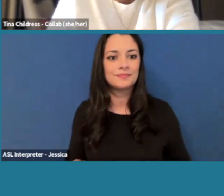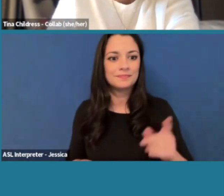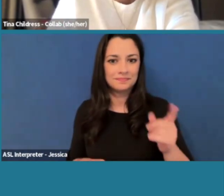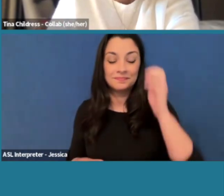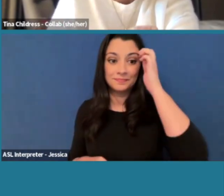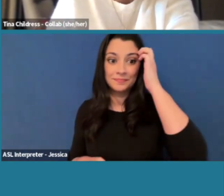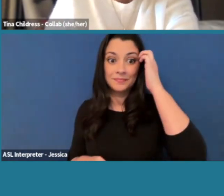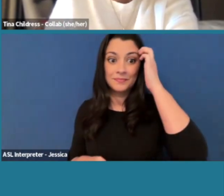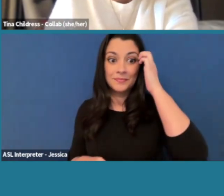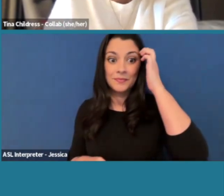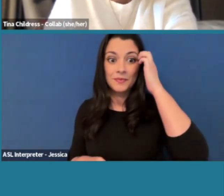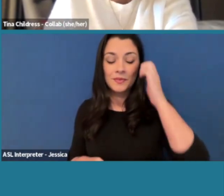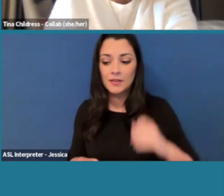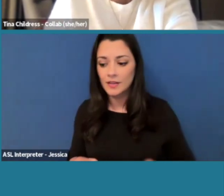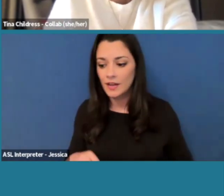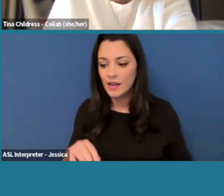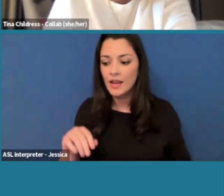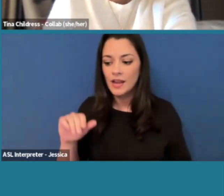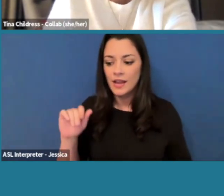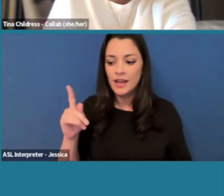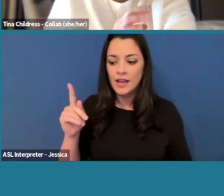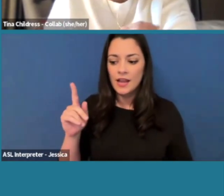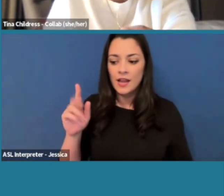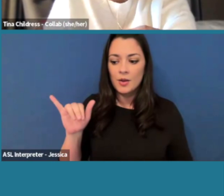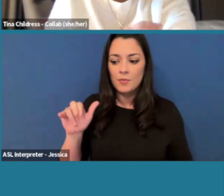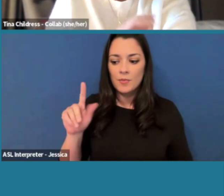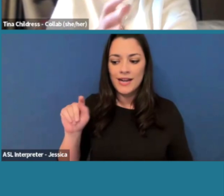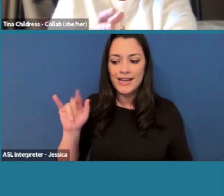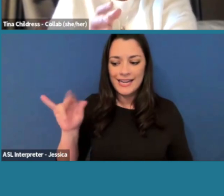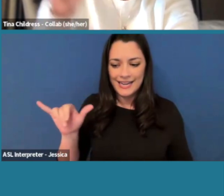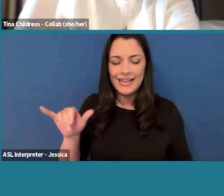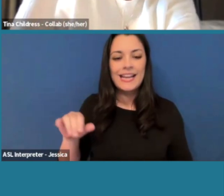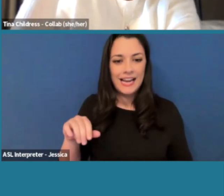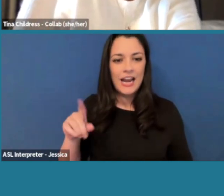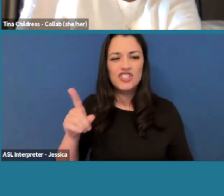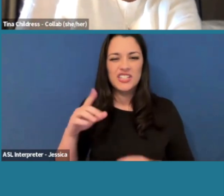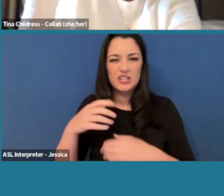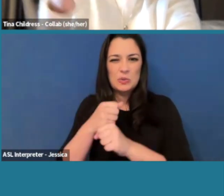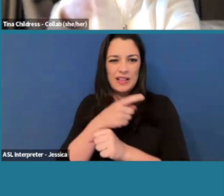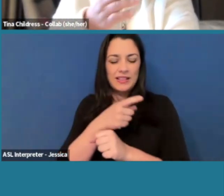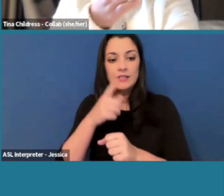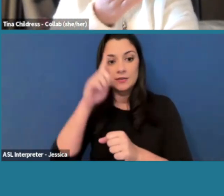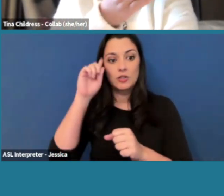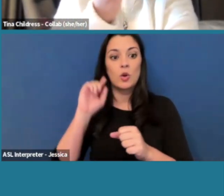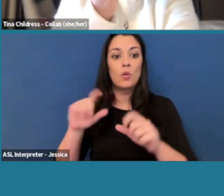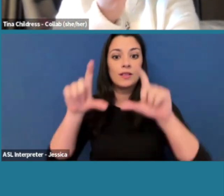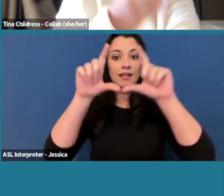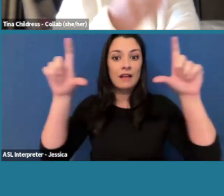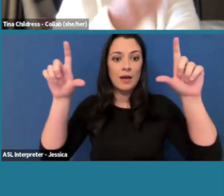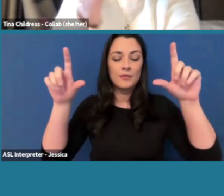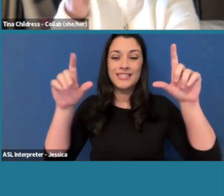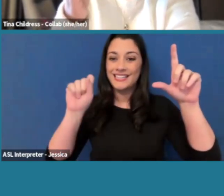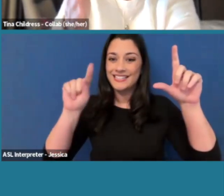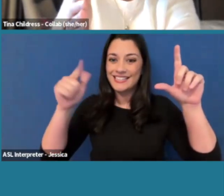58 Creativity. It's an animated line drawing that depicts a stage towards the top, and then you see